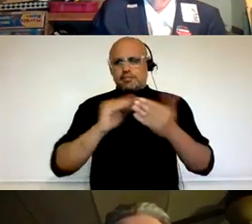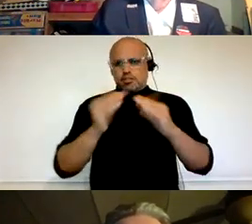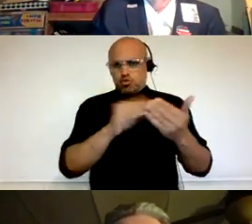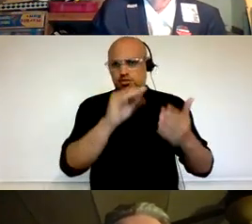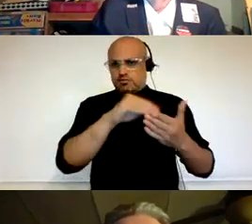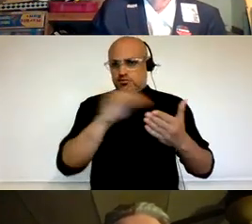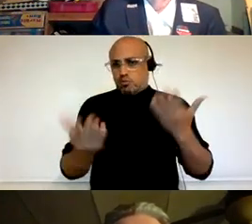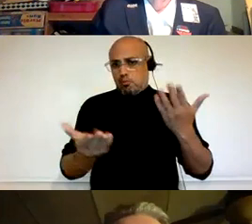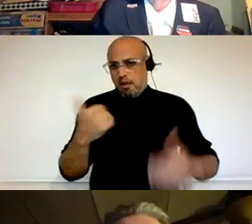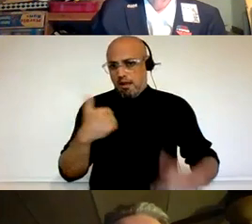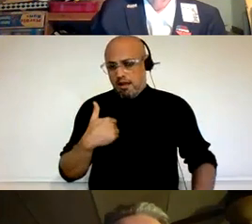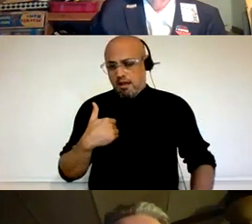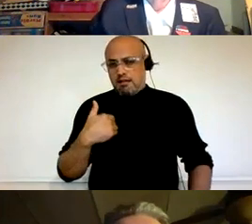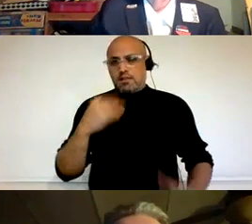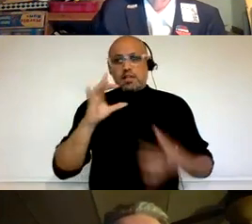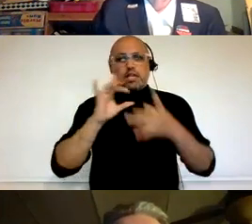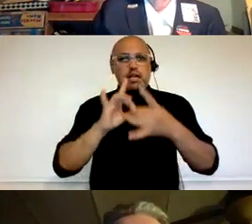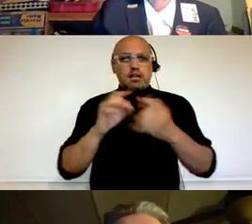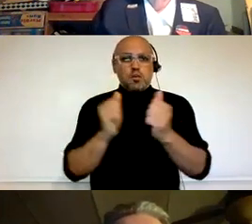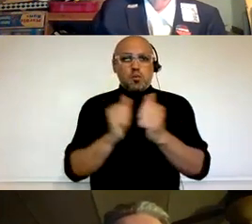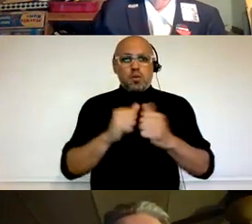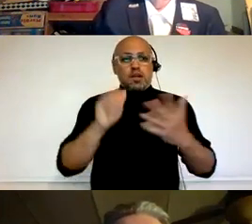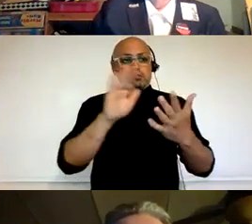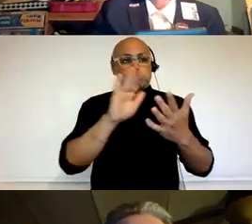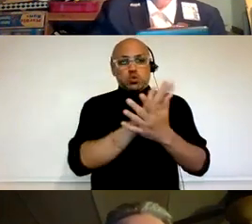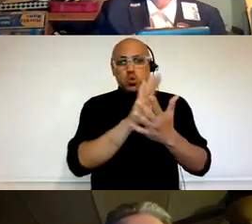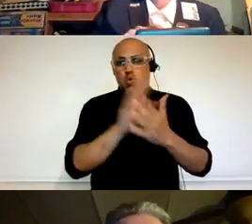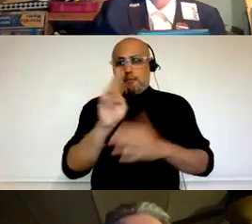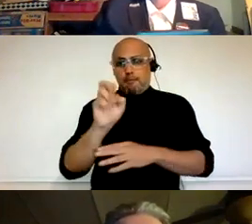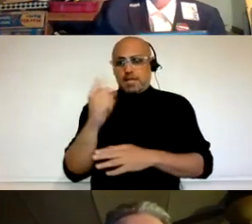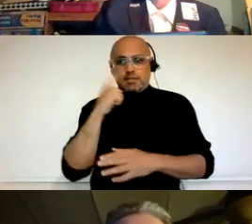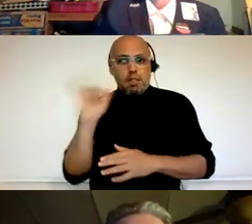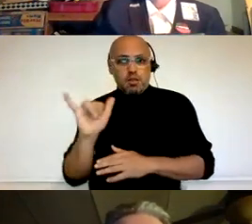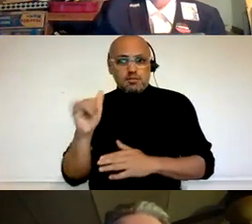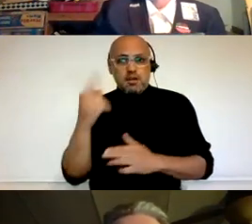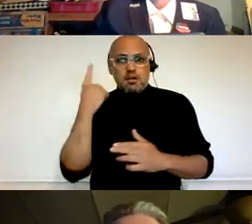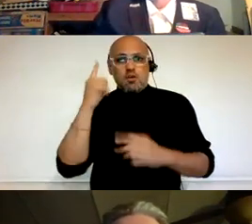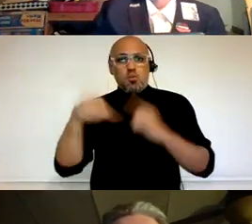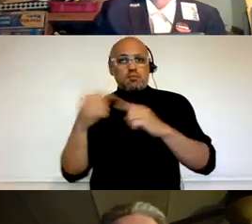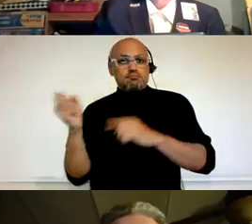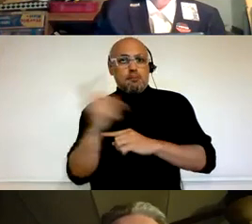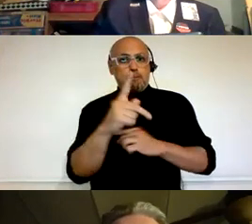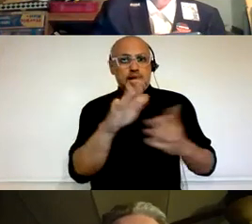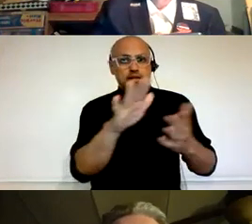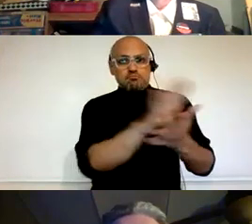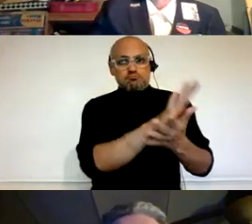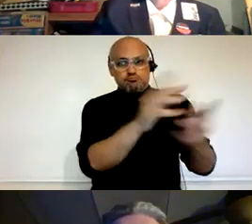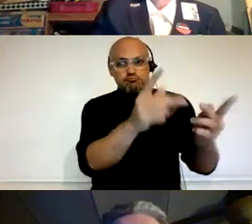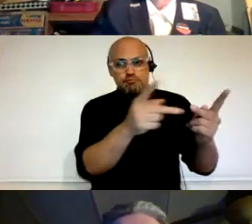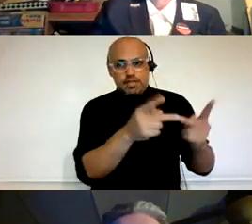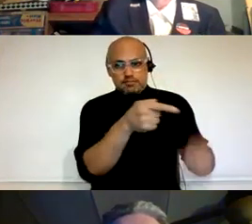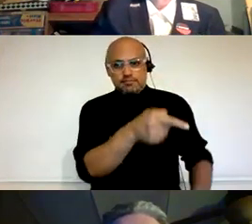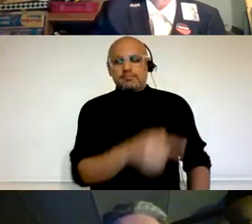may have in regards to what school busing may look like as we return back to campus. We